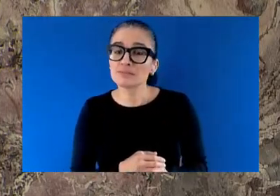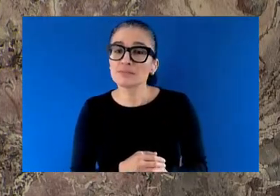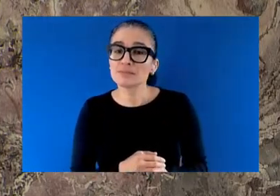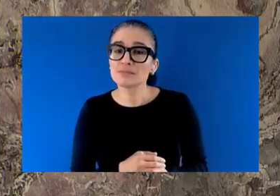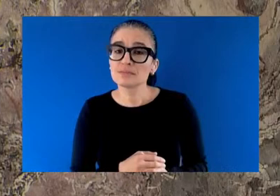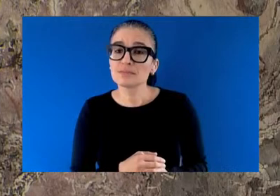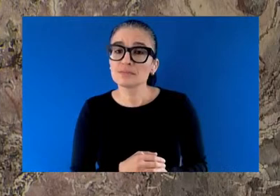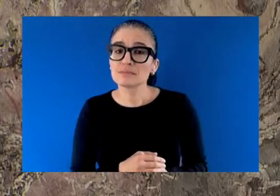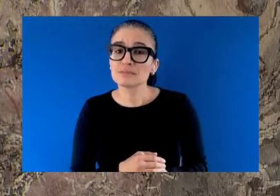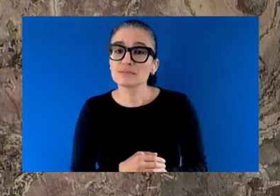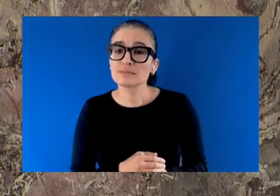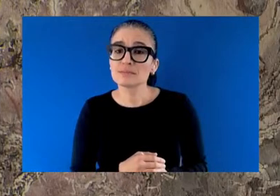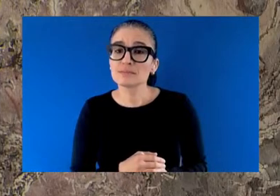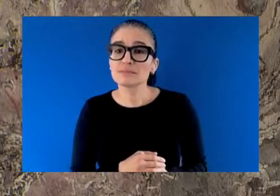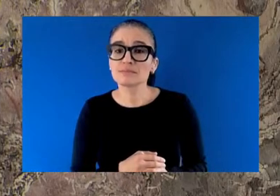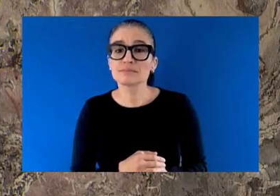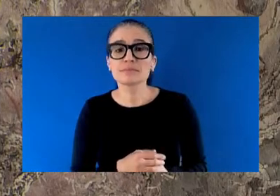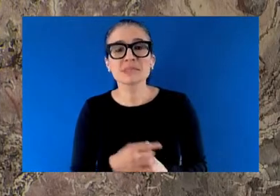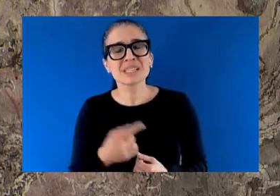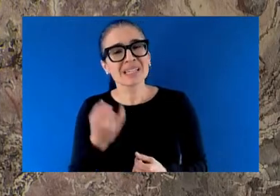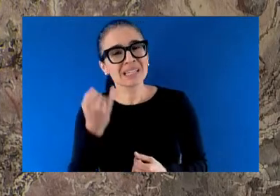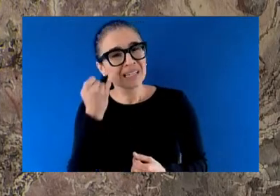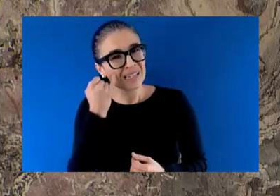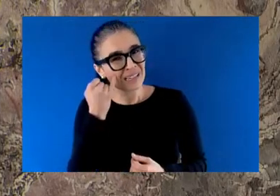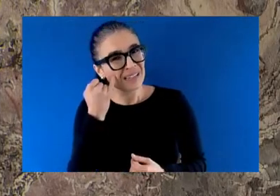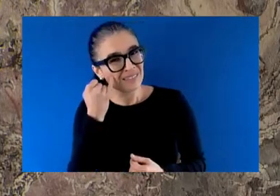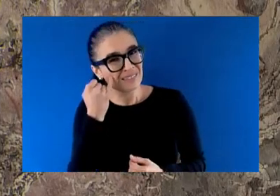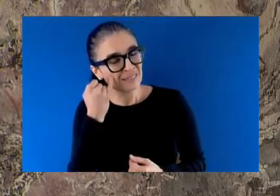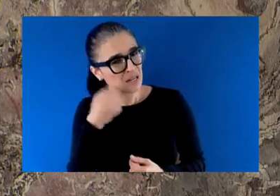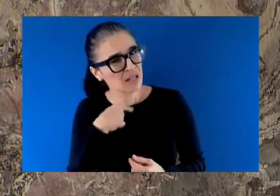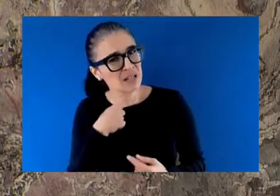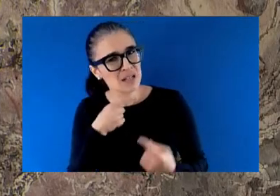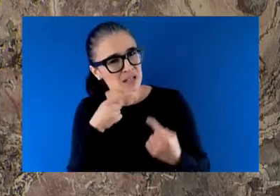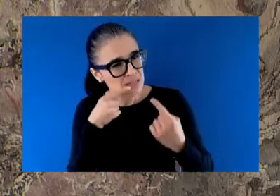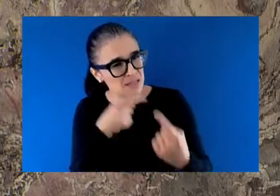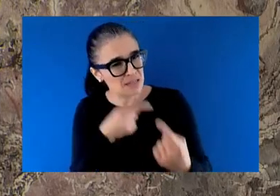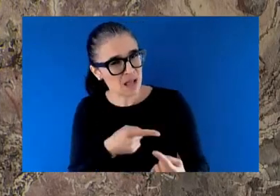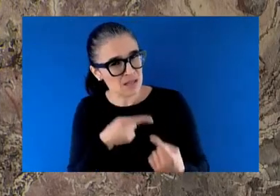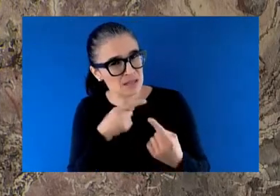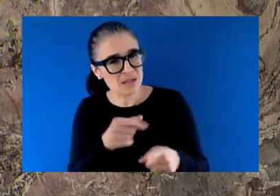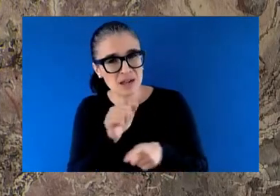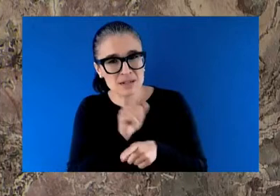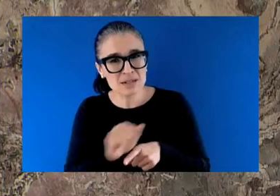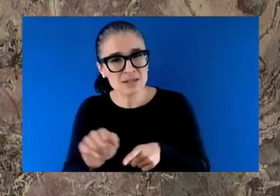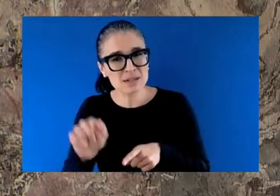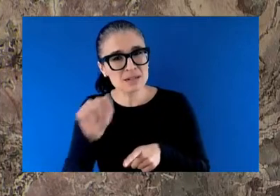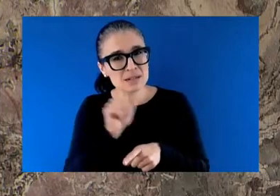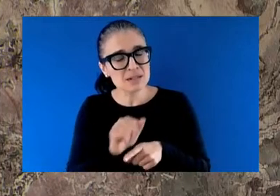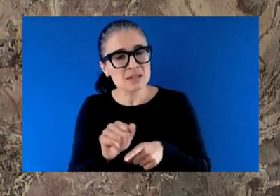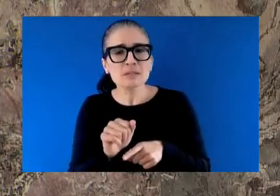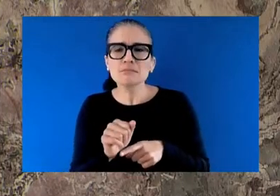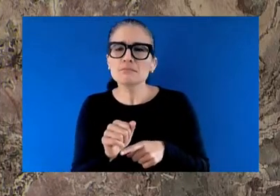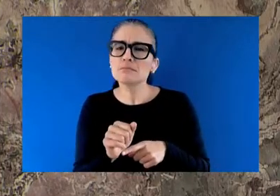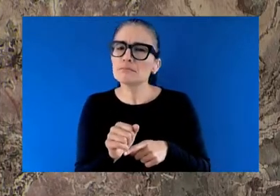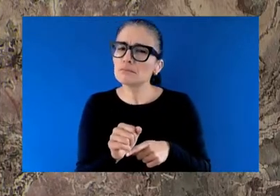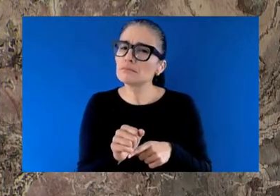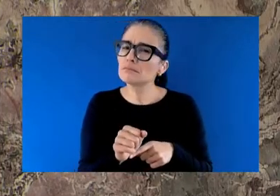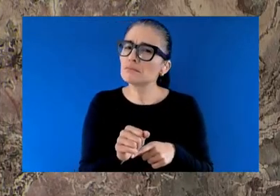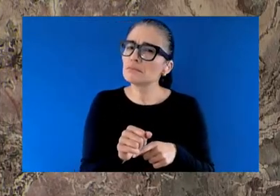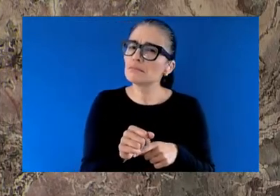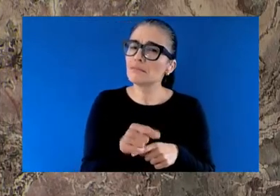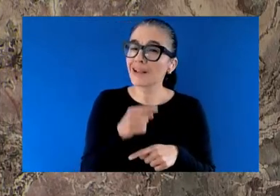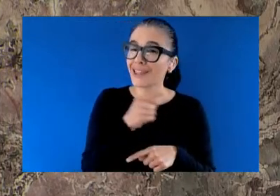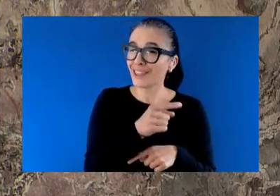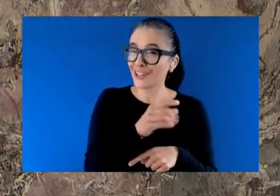to survive, perhaps the members of the Conservative Party who sit on the other side of the House might want to think back to